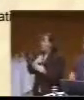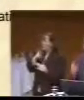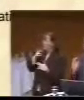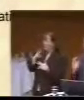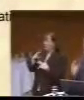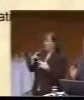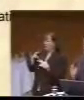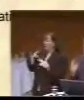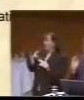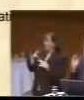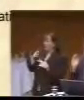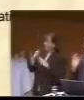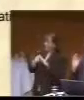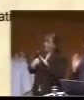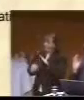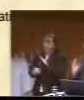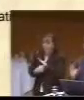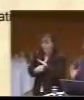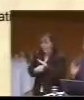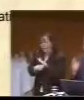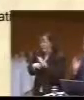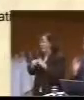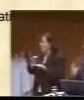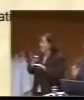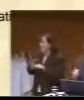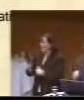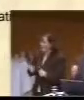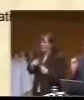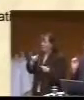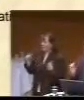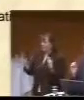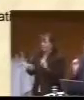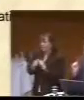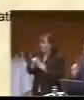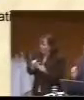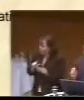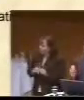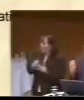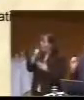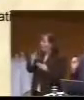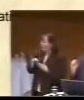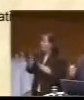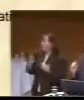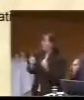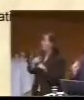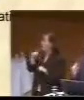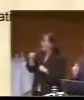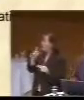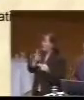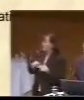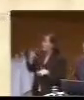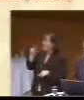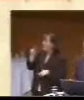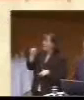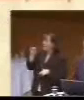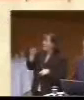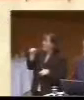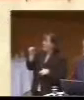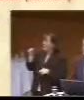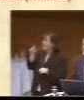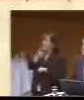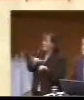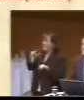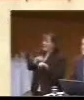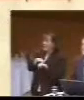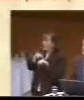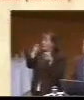a fundamentally changing law for students with disability. And it's called the National Instructional